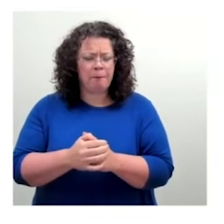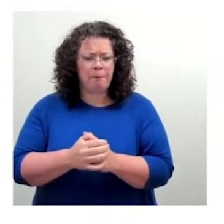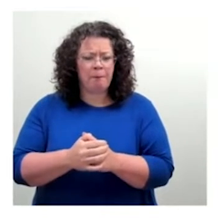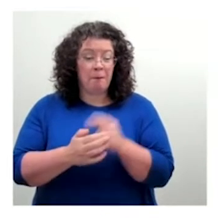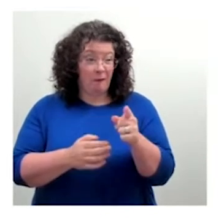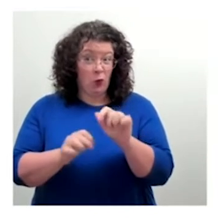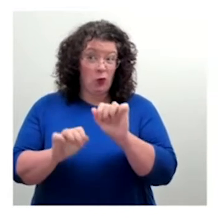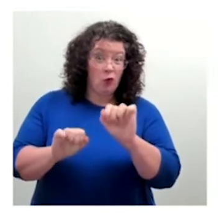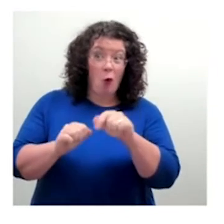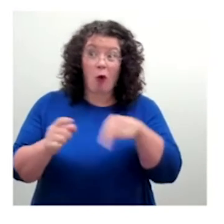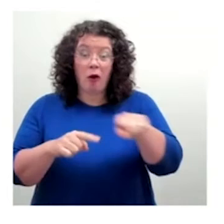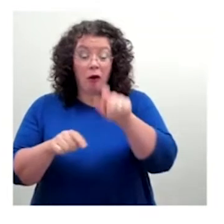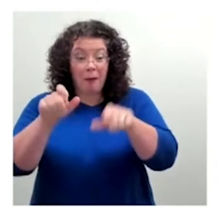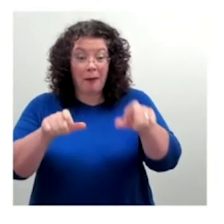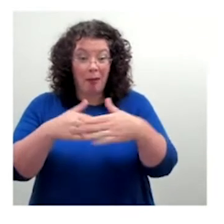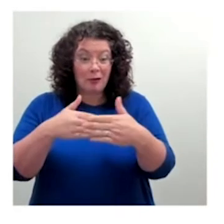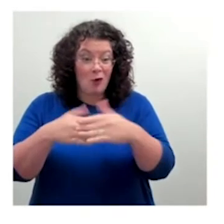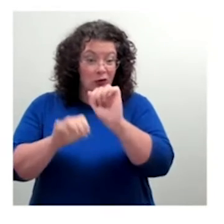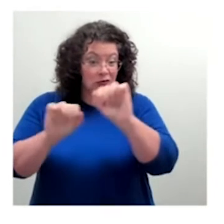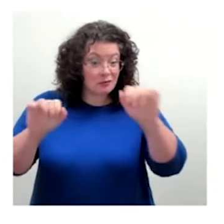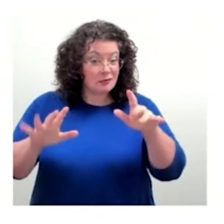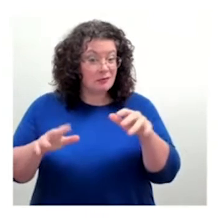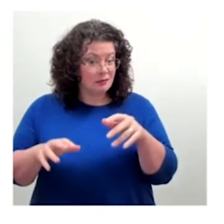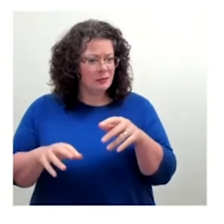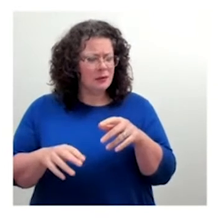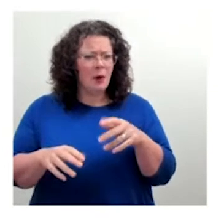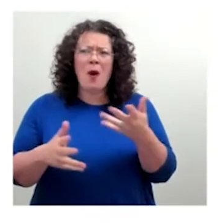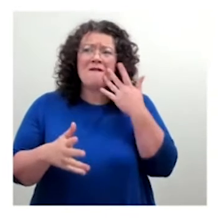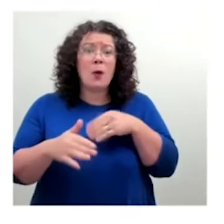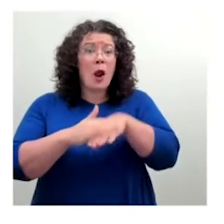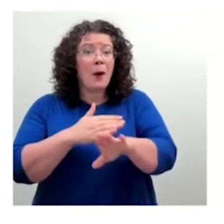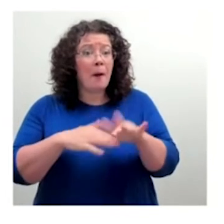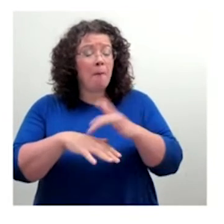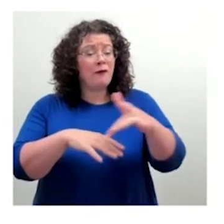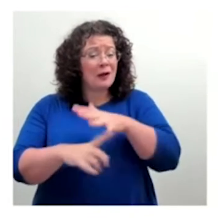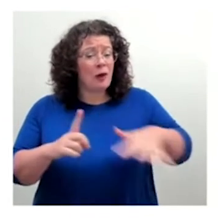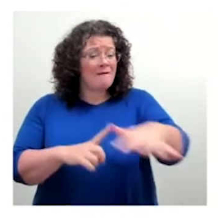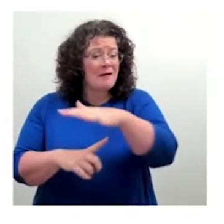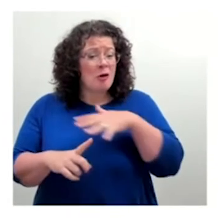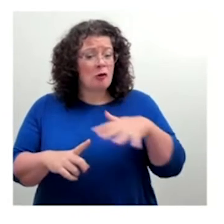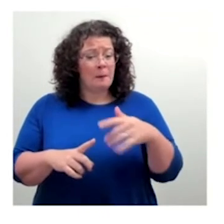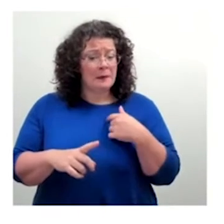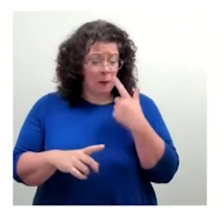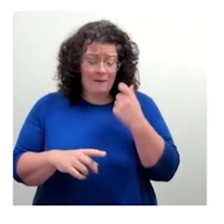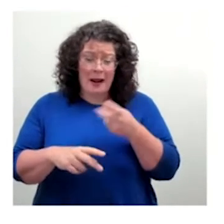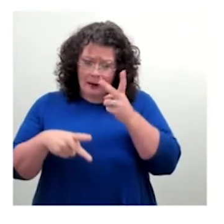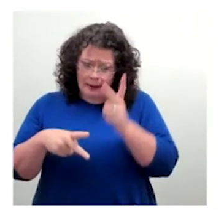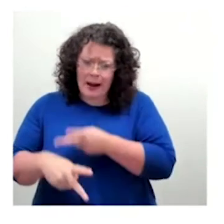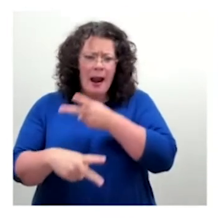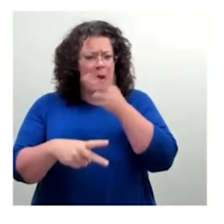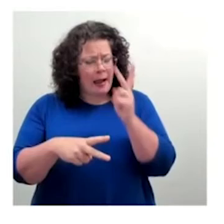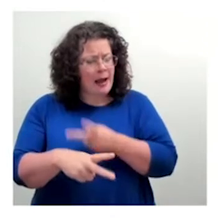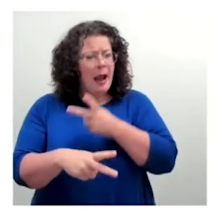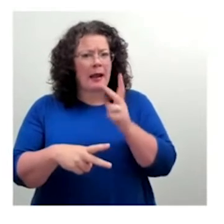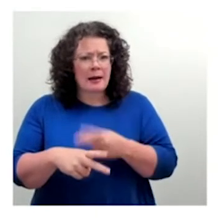again that the people that we're talking to have considerably better vision ability than the people that you find when you knock on people's doors. And we think